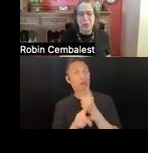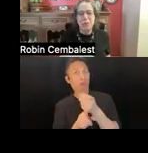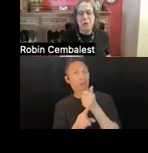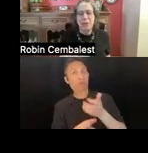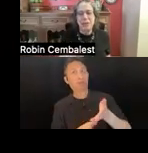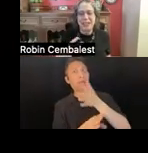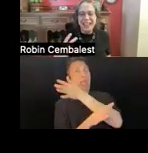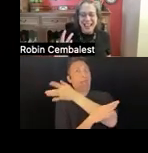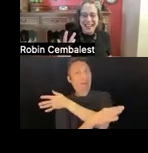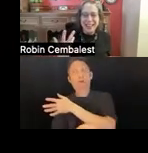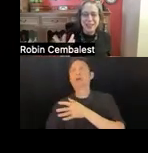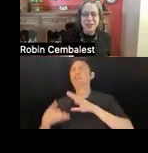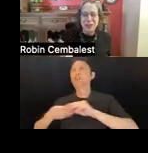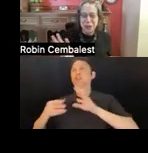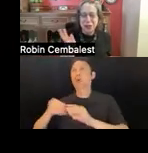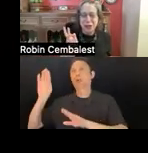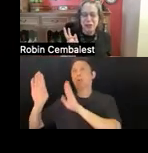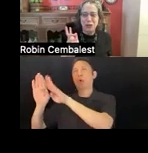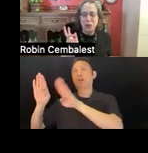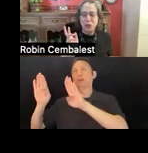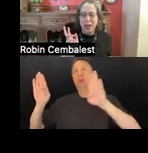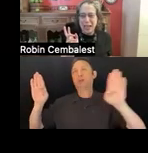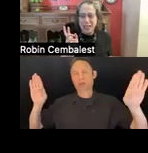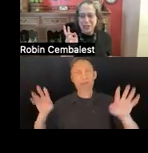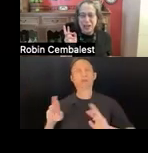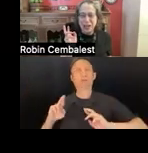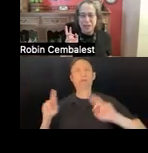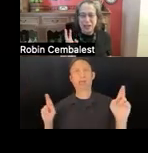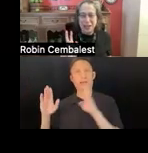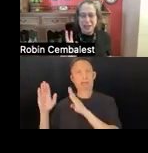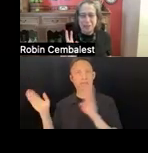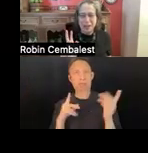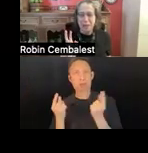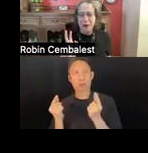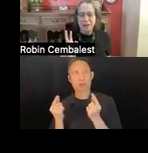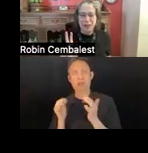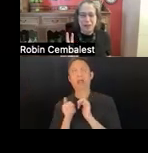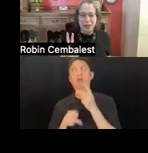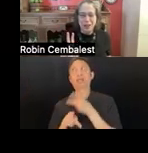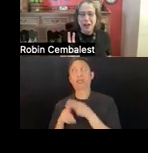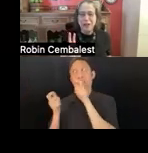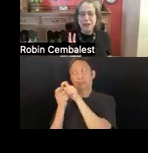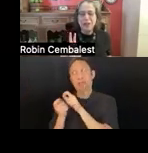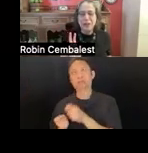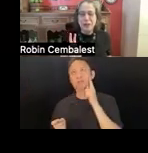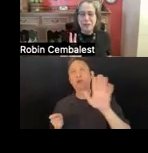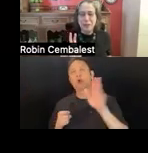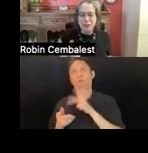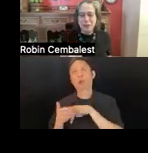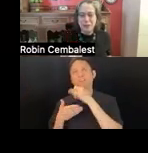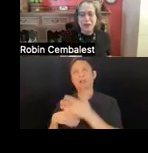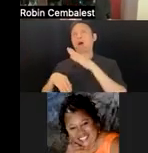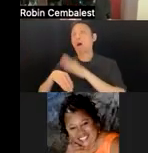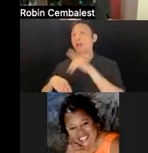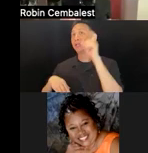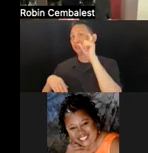you storyboard it. And I think it's a really useful way to keep details about a project on your Instagram, because